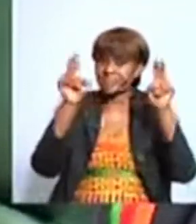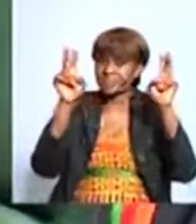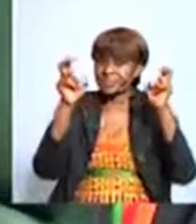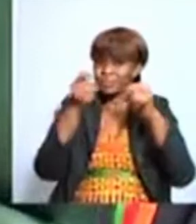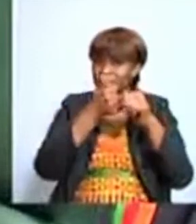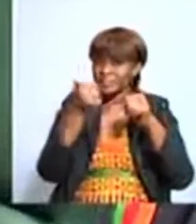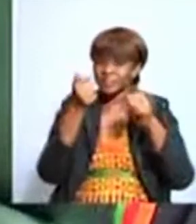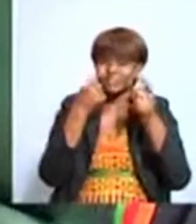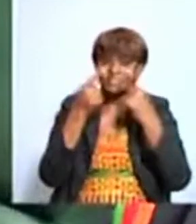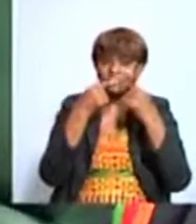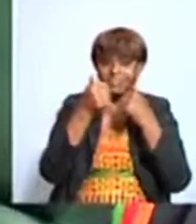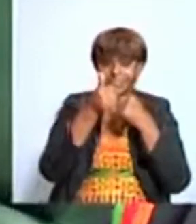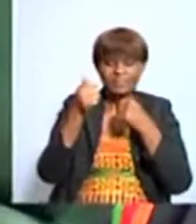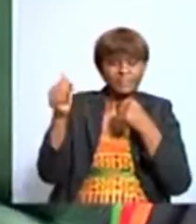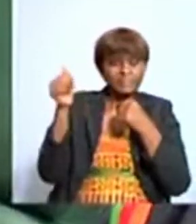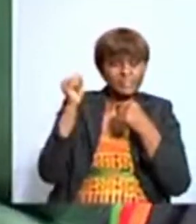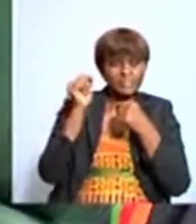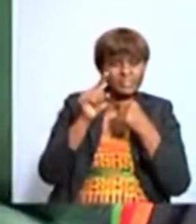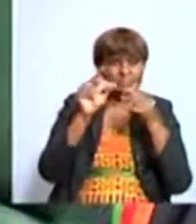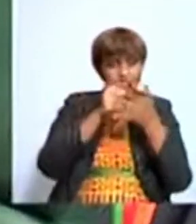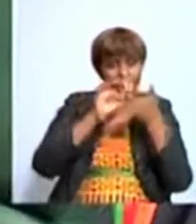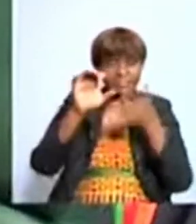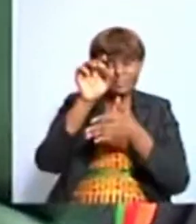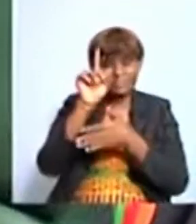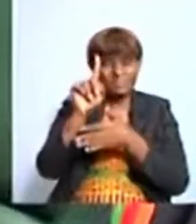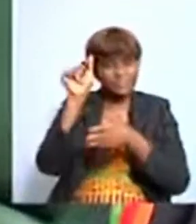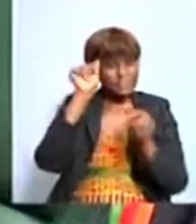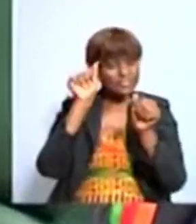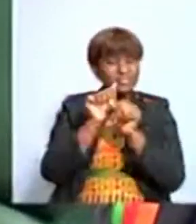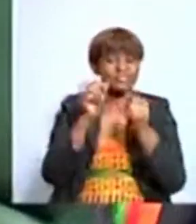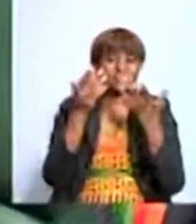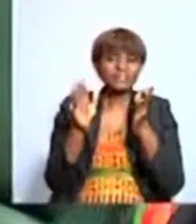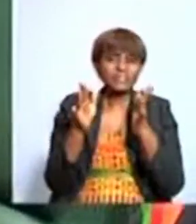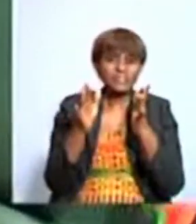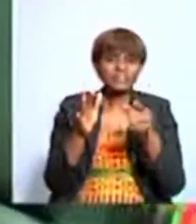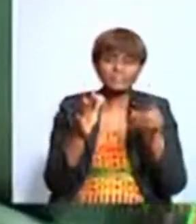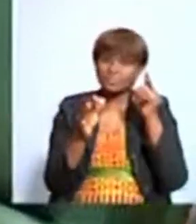debate? Any objection? Clause 1 is agreed to.